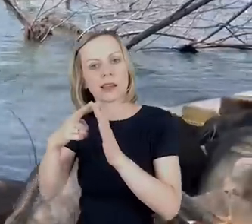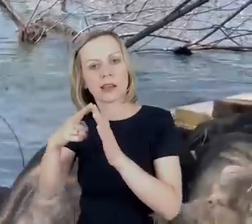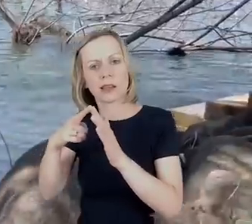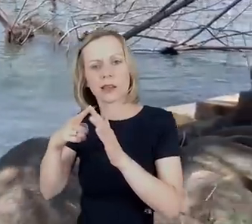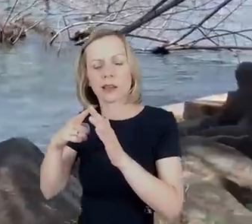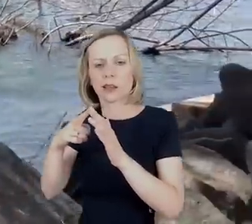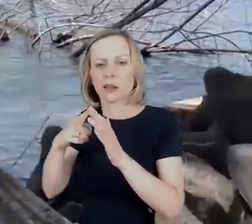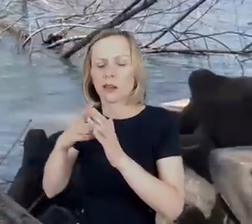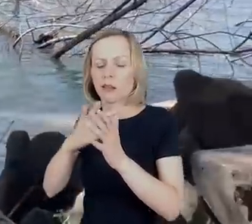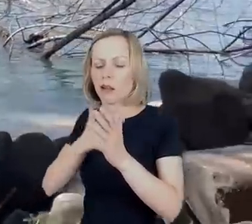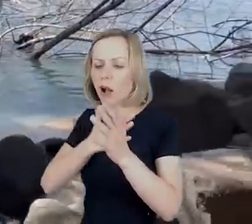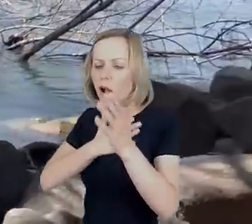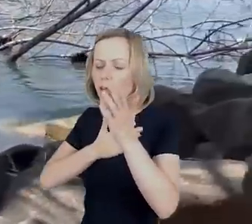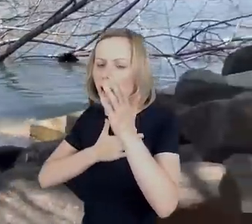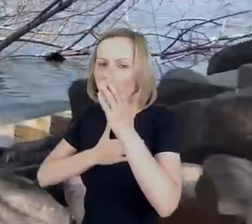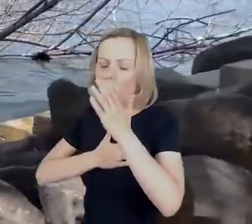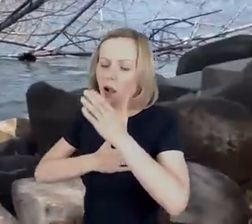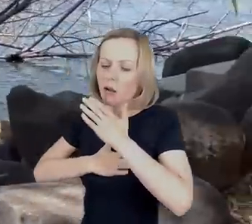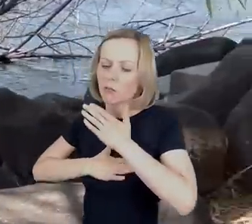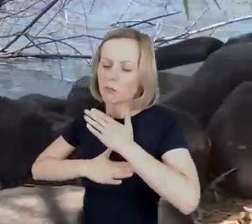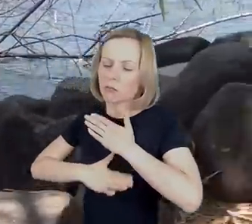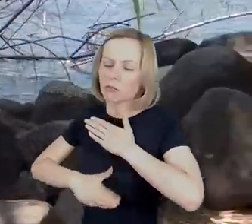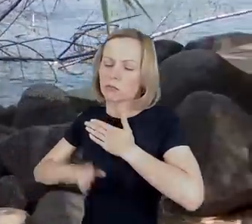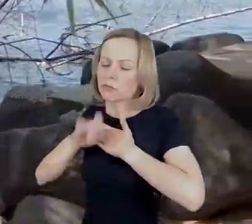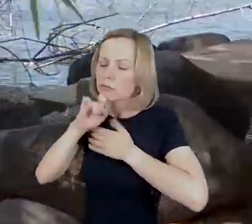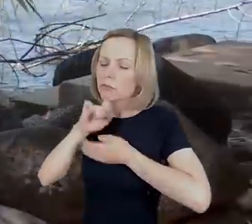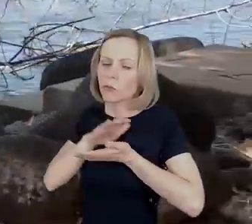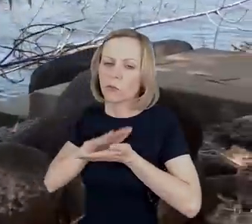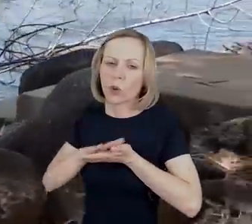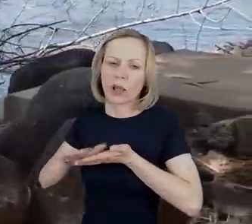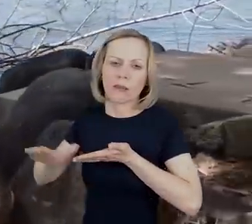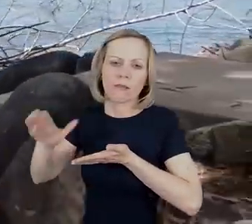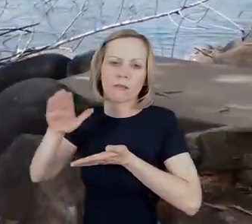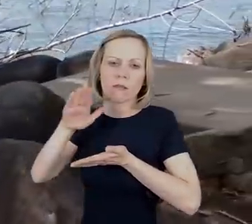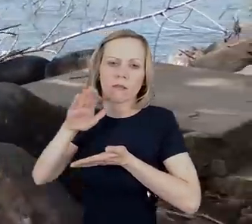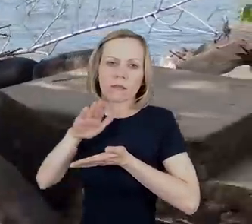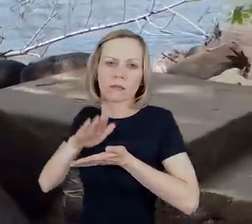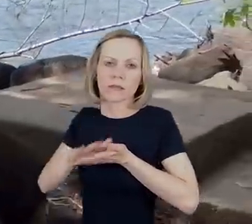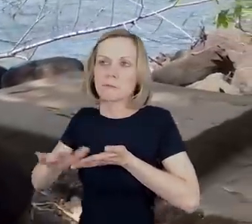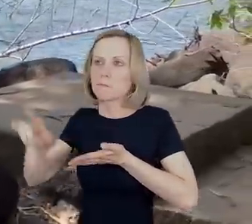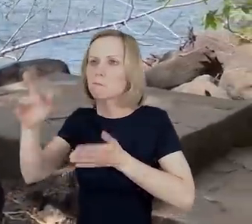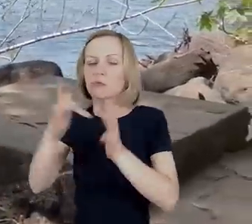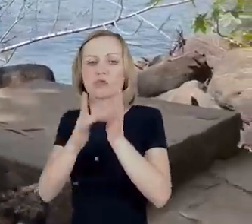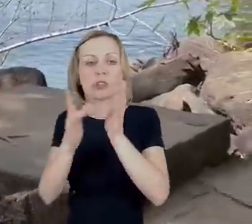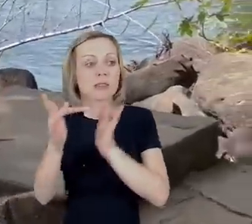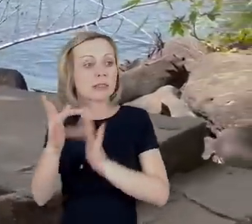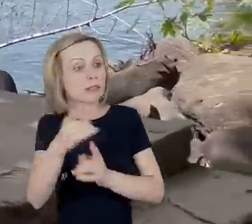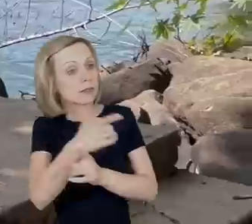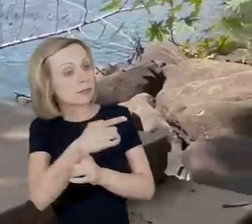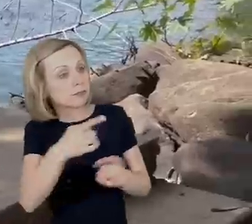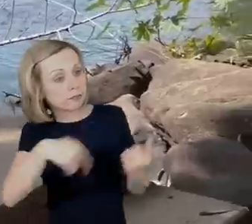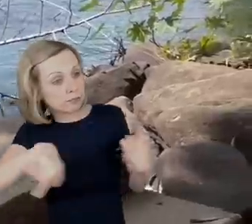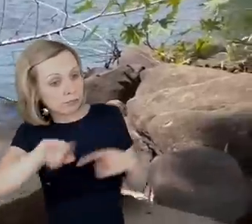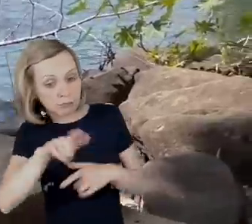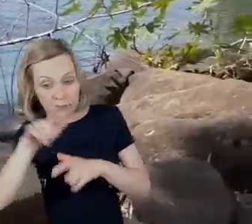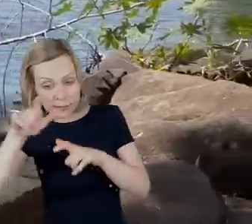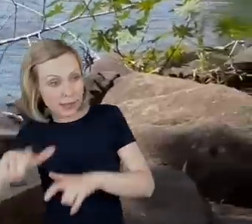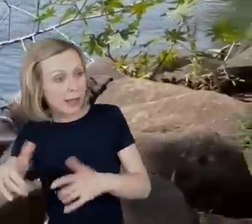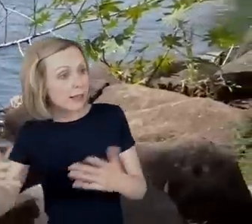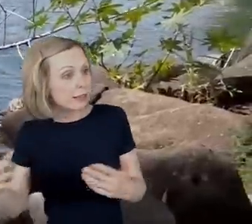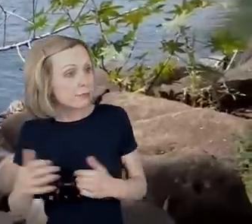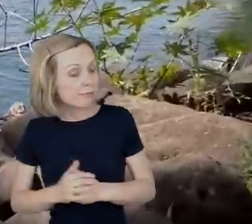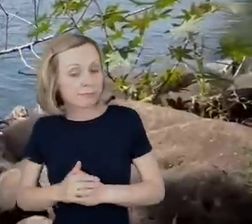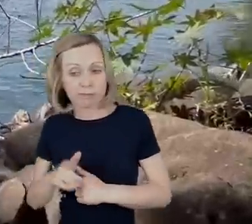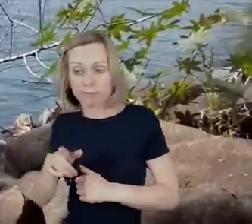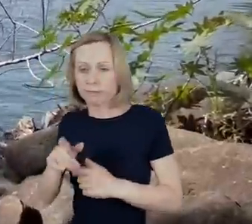that calm of things forgiven, where Jesus called us to stay with him and